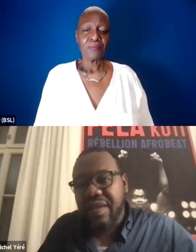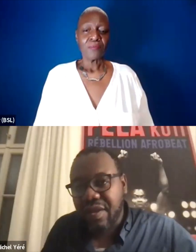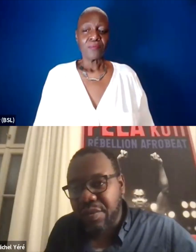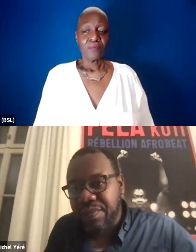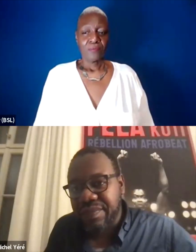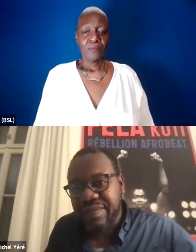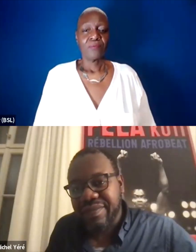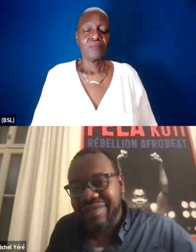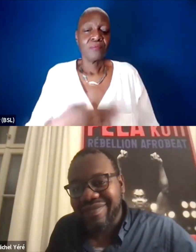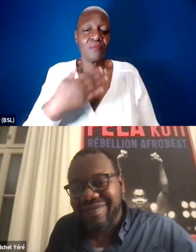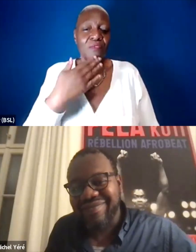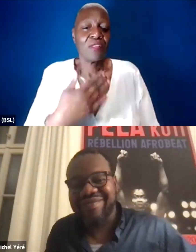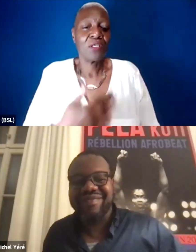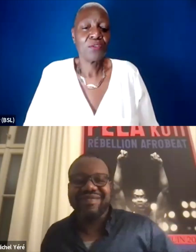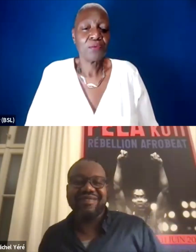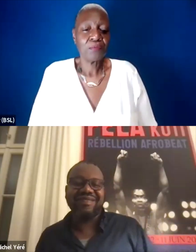Thank you.